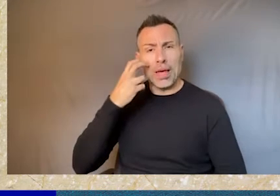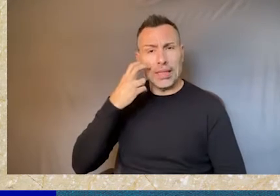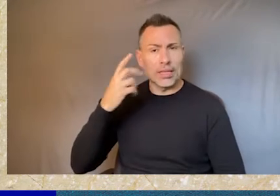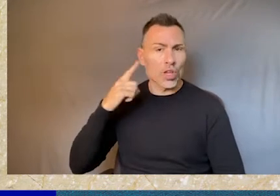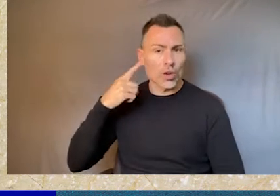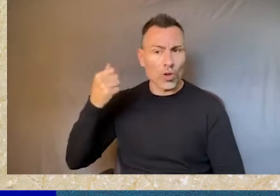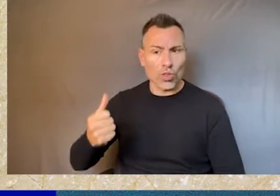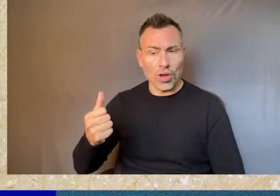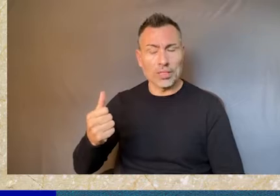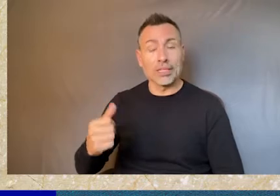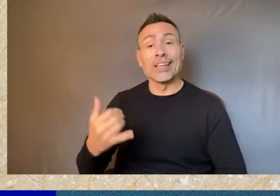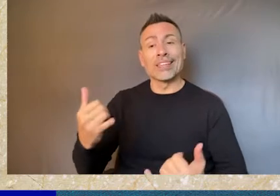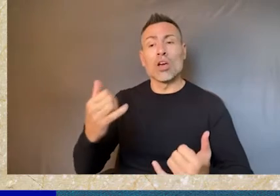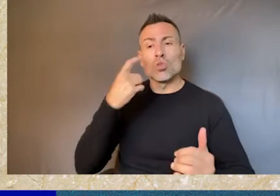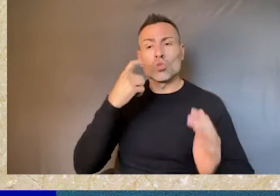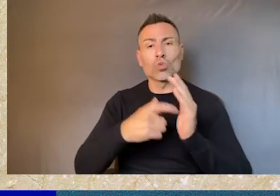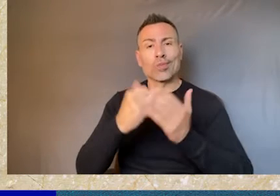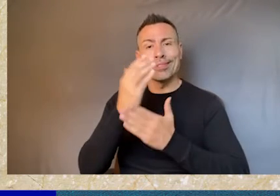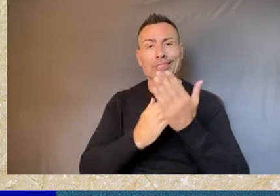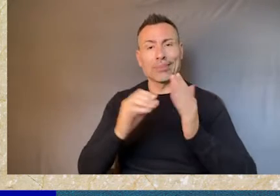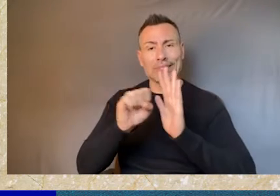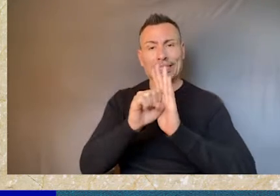different types of disabilities.